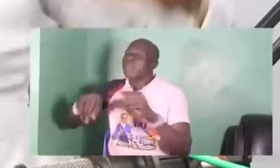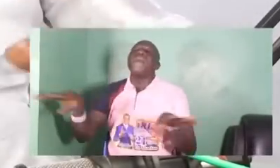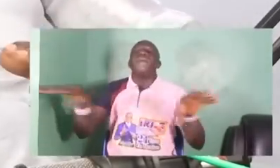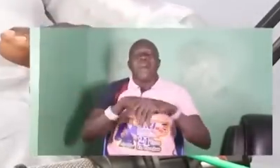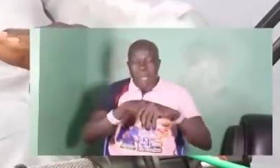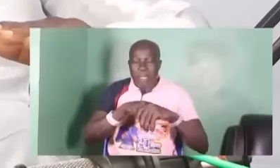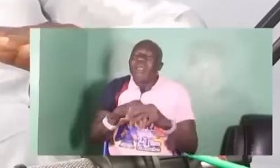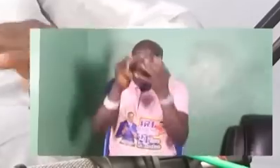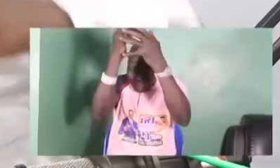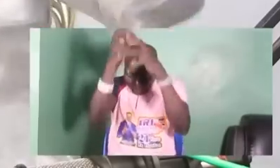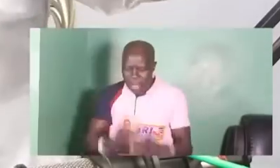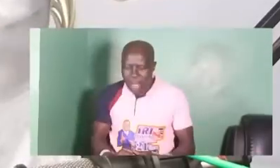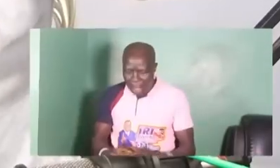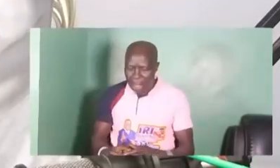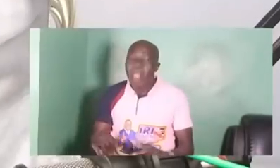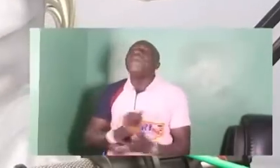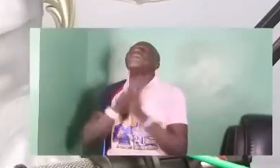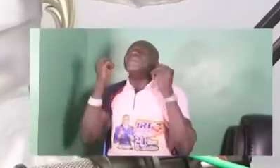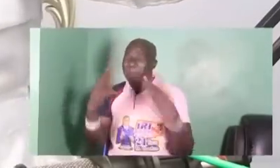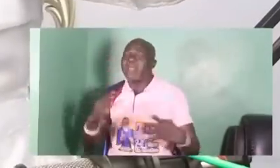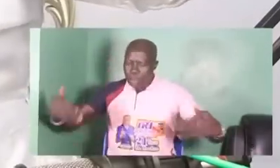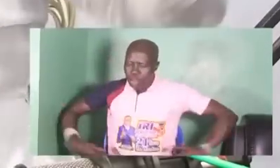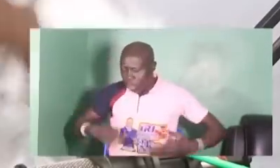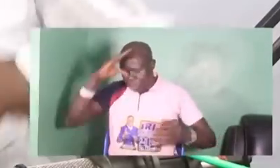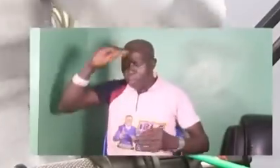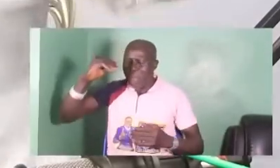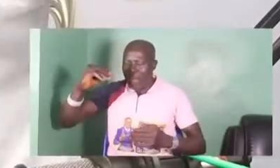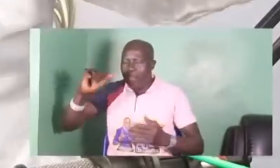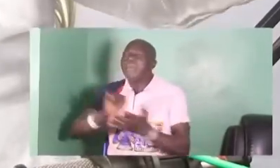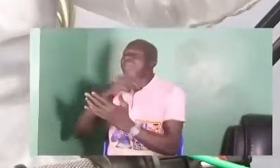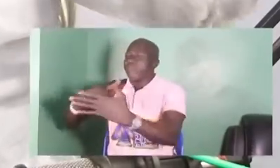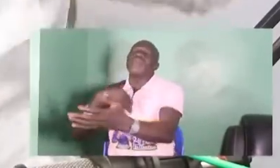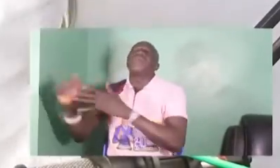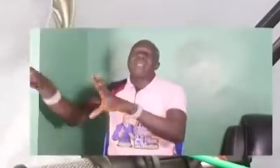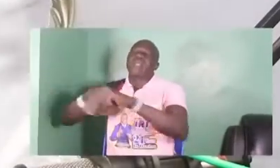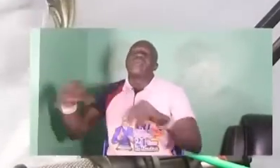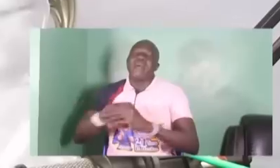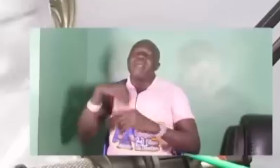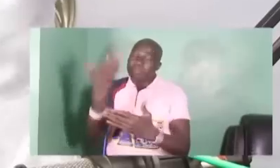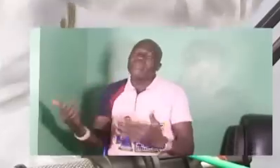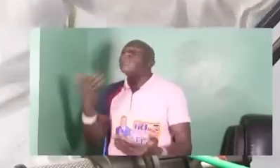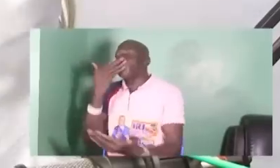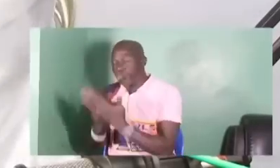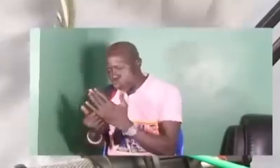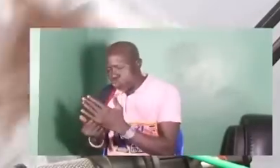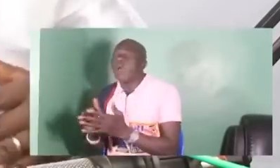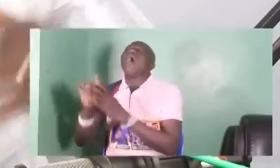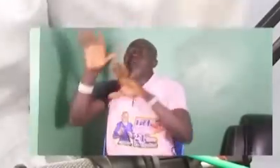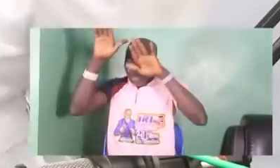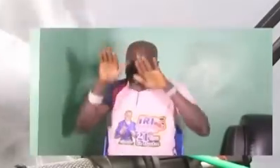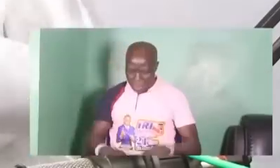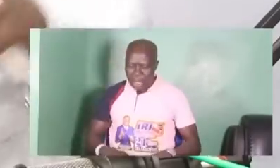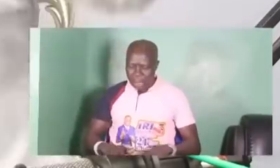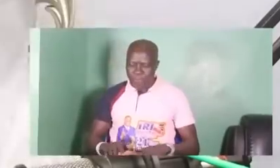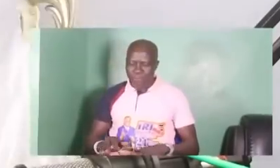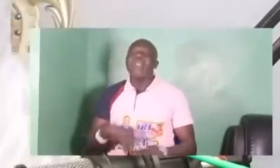ba mi sa ti mole ba wa that makes you not compare you have to keep mum is chapter 1 verse 5 that make you to know if